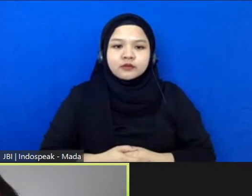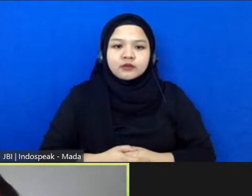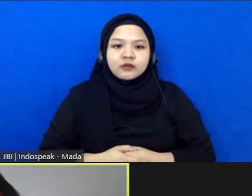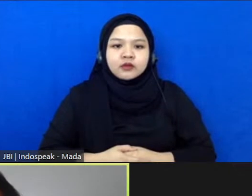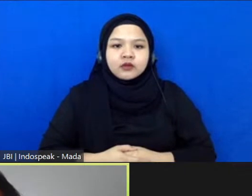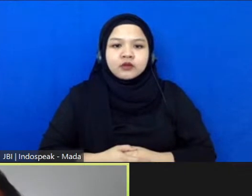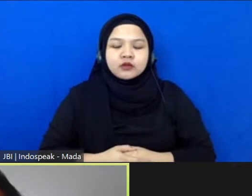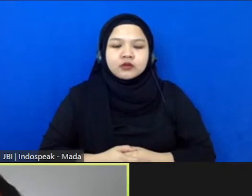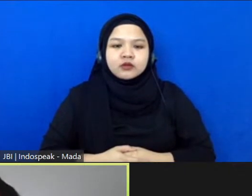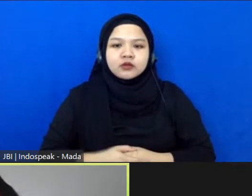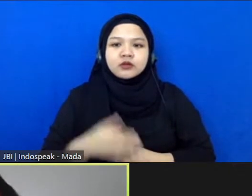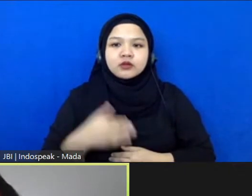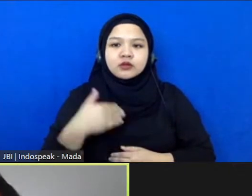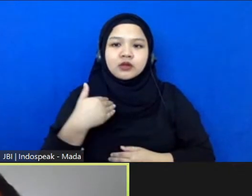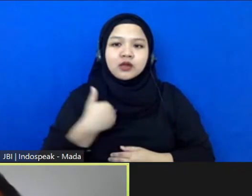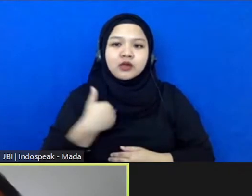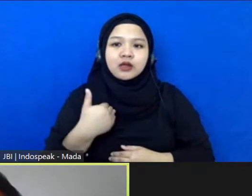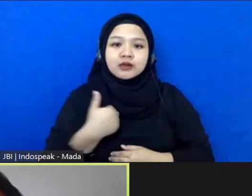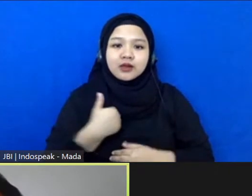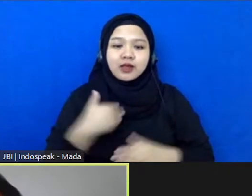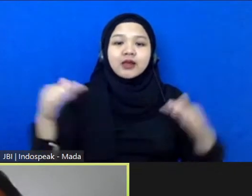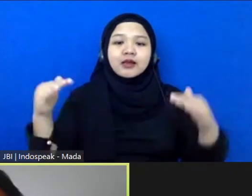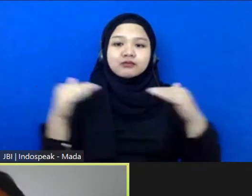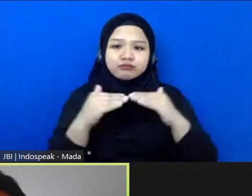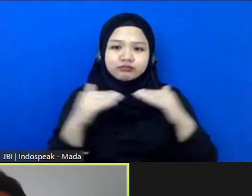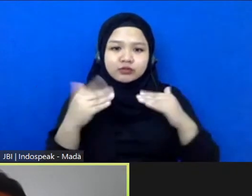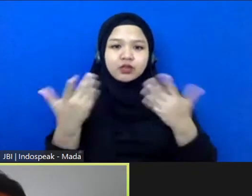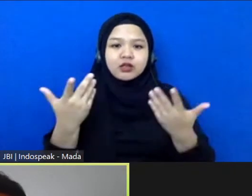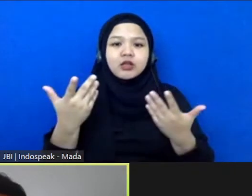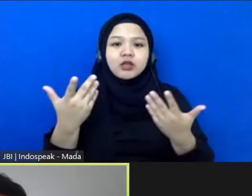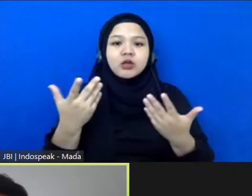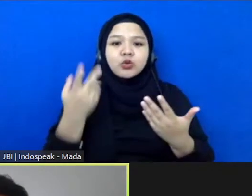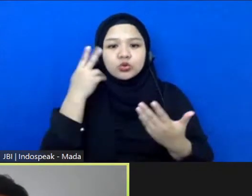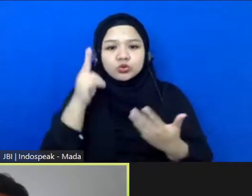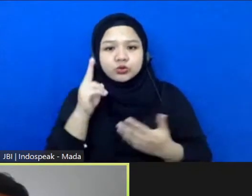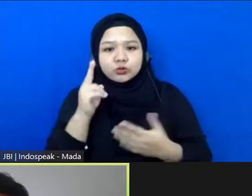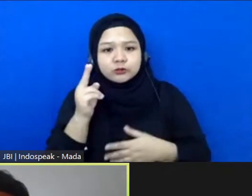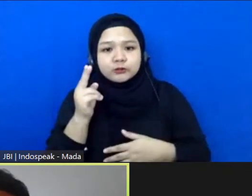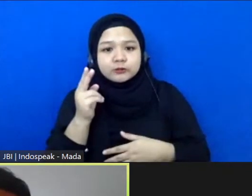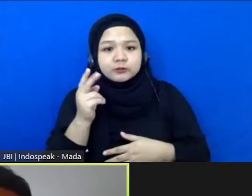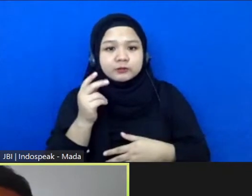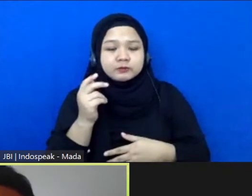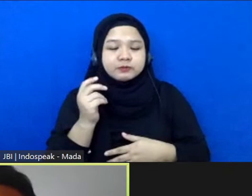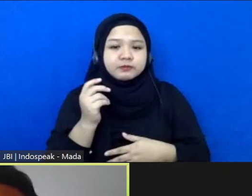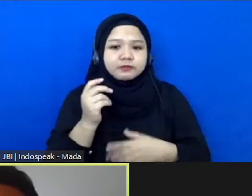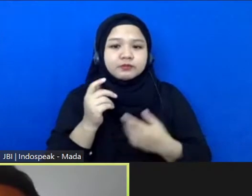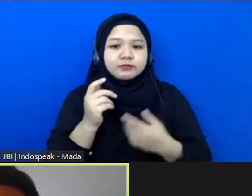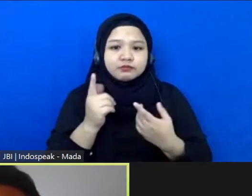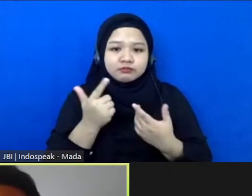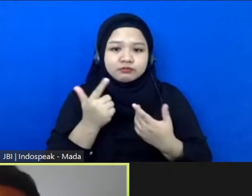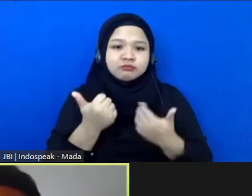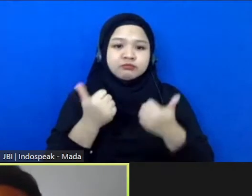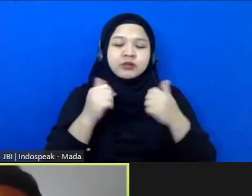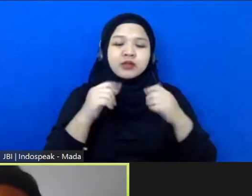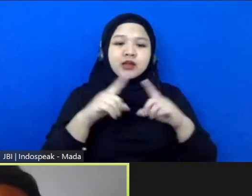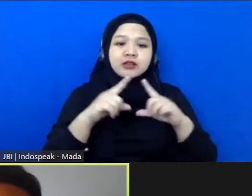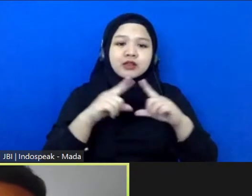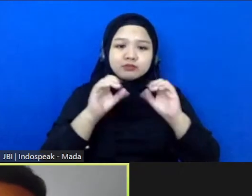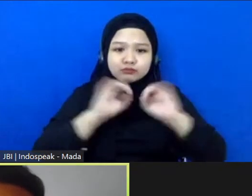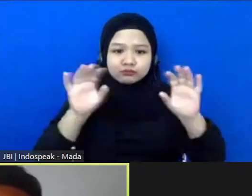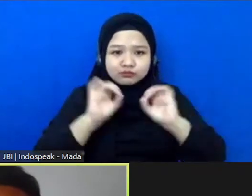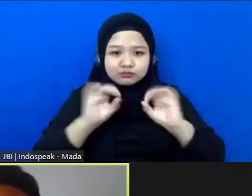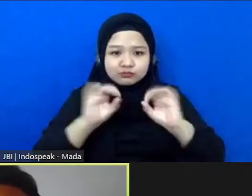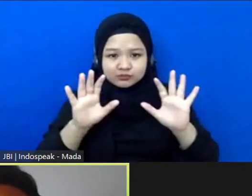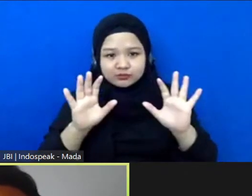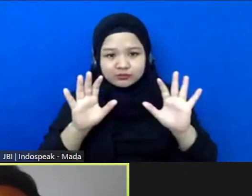and vertical equity that we need to take into account. So while promoting horizontal equity is important, but we